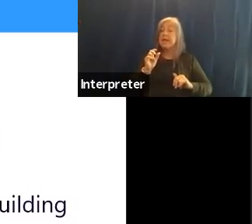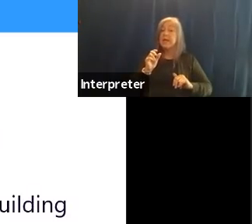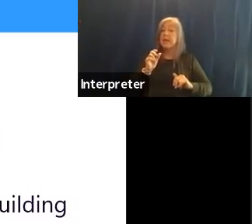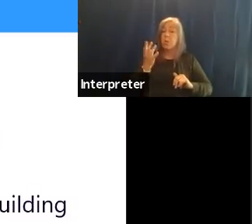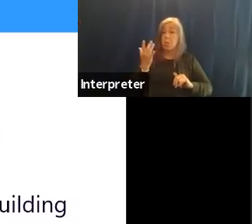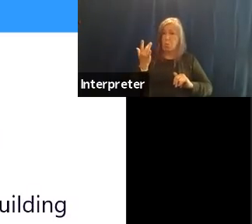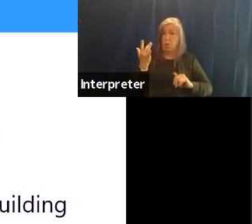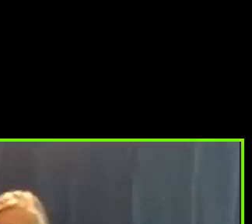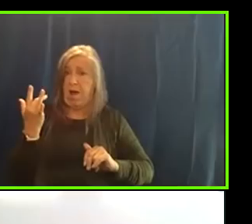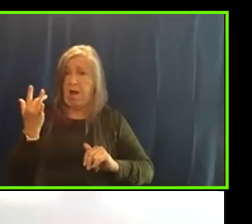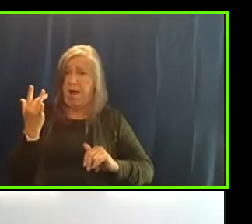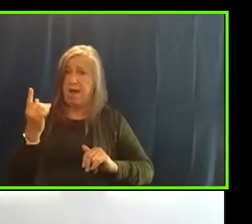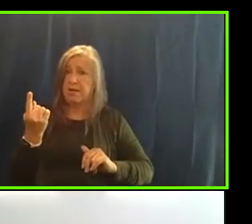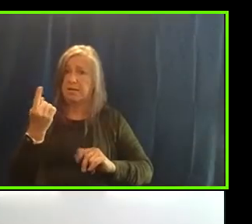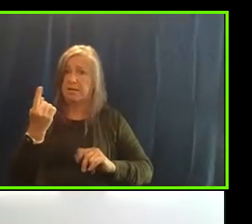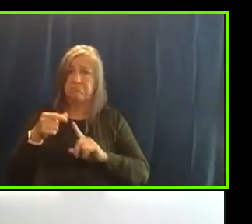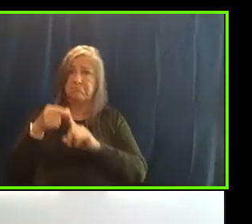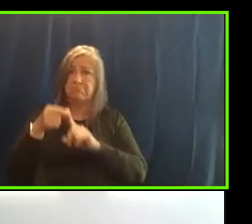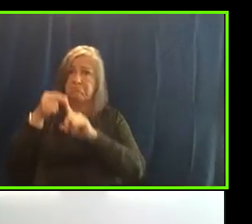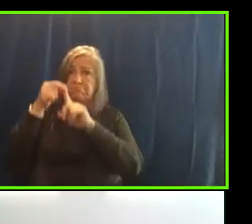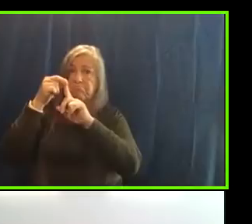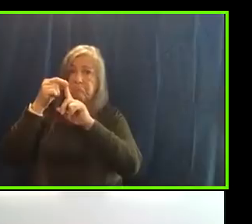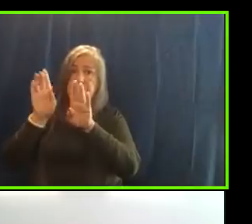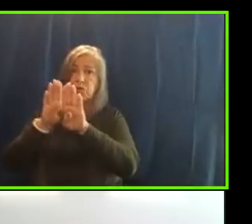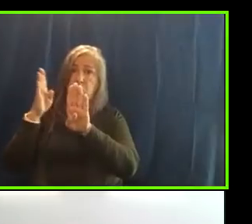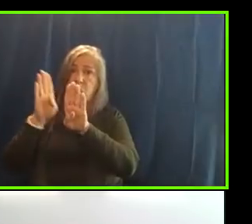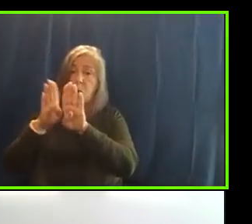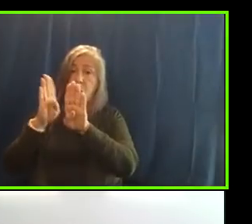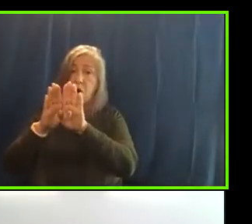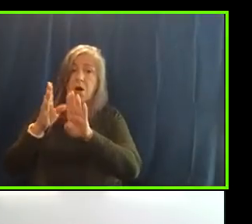may need to avoid cross-contamination